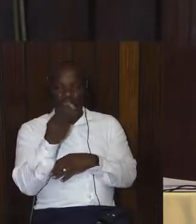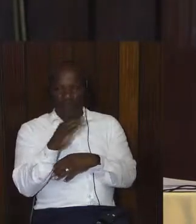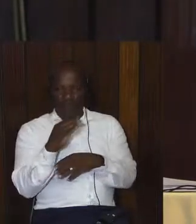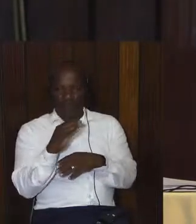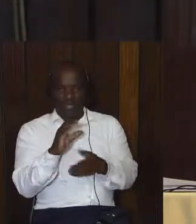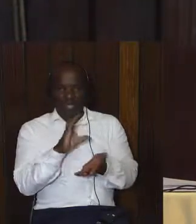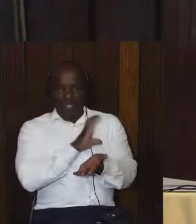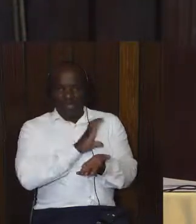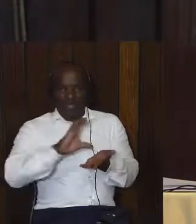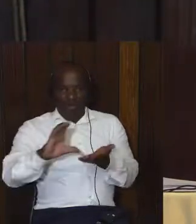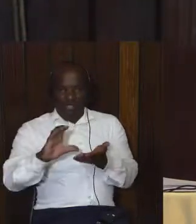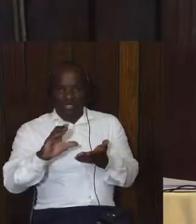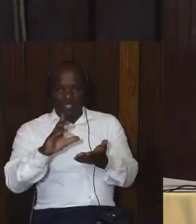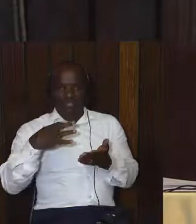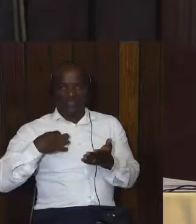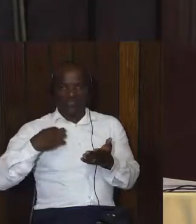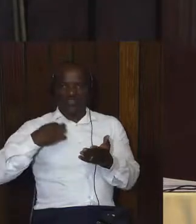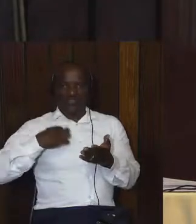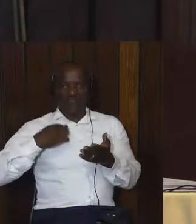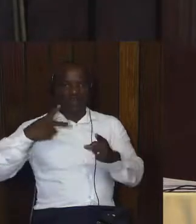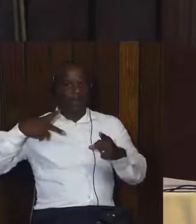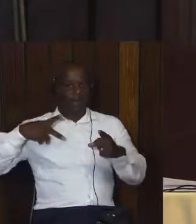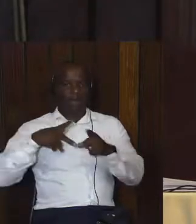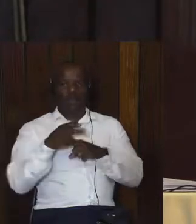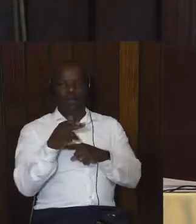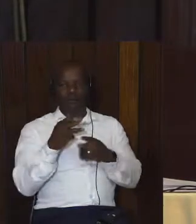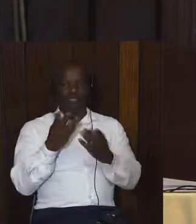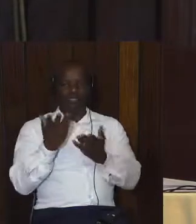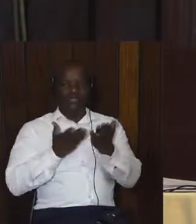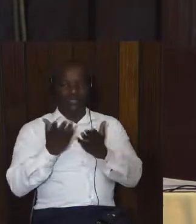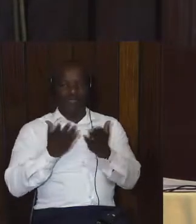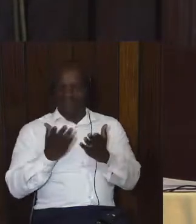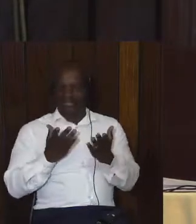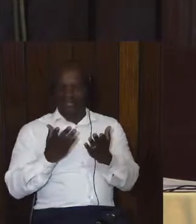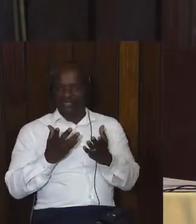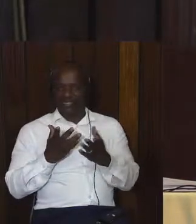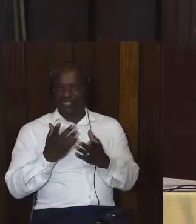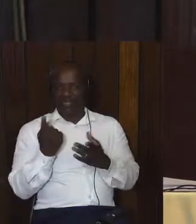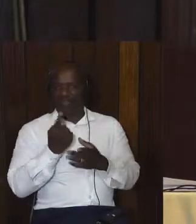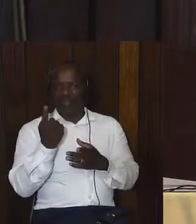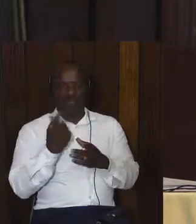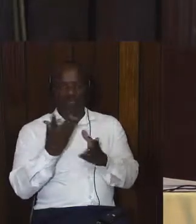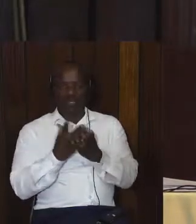voluntarily terminated his services. That is the only thing that is new.